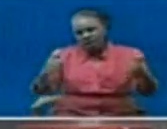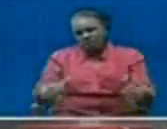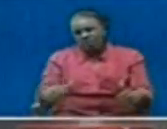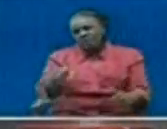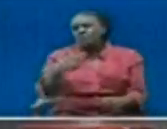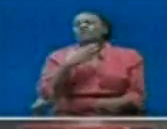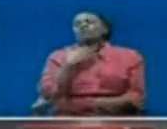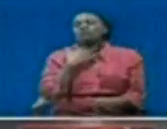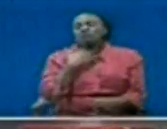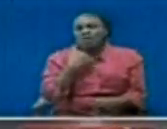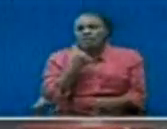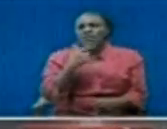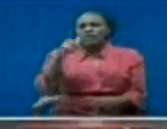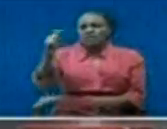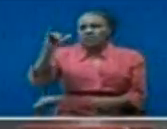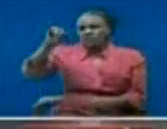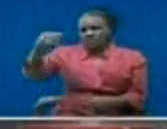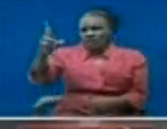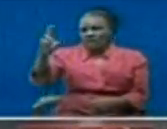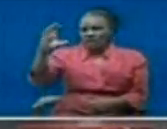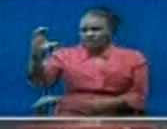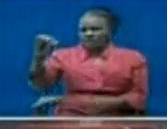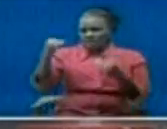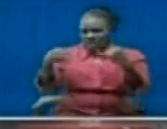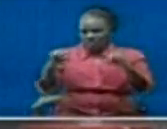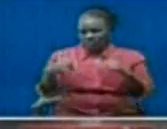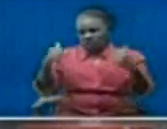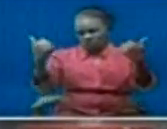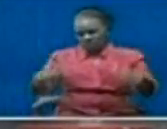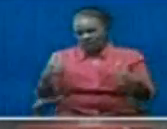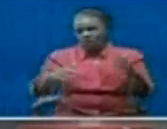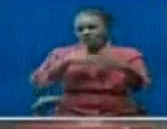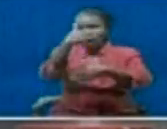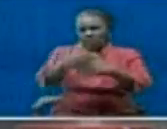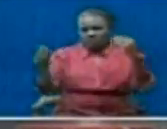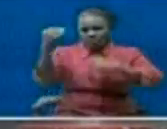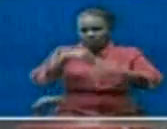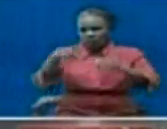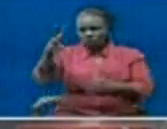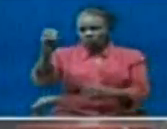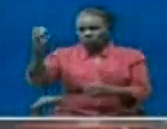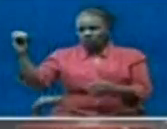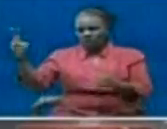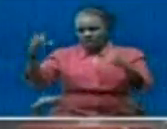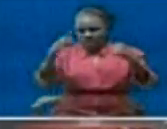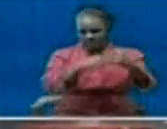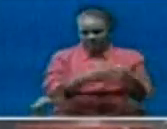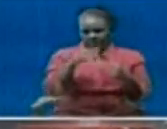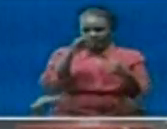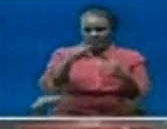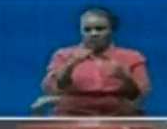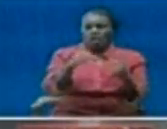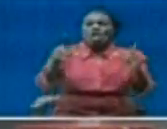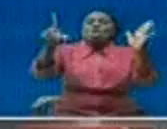That is the implementation of the TJRC report, which after the referendum and the violence of 2008, we put in a